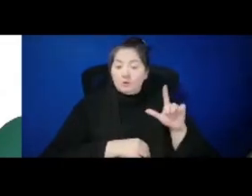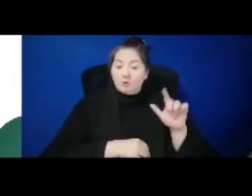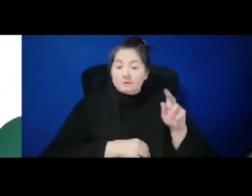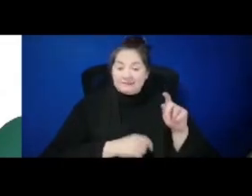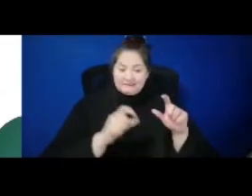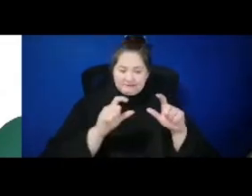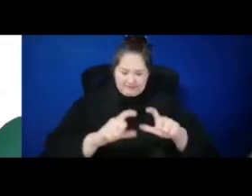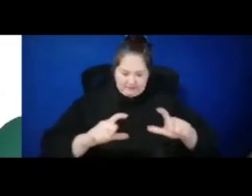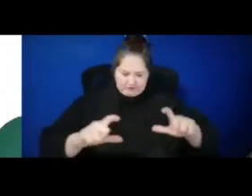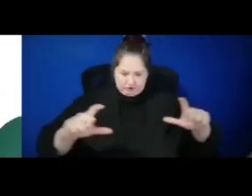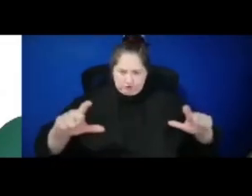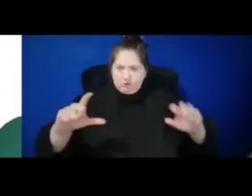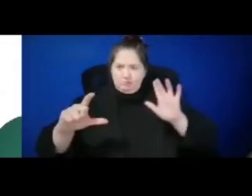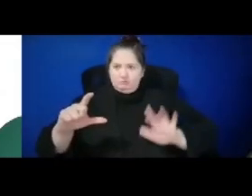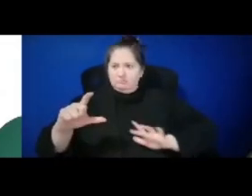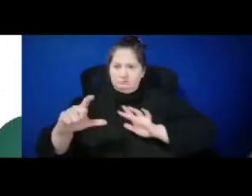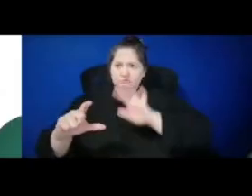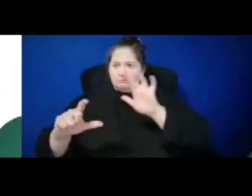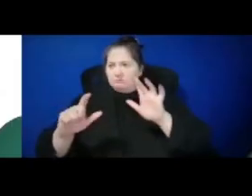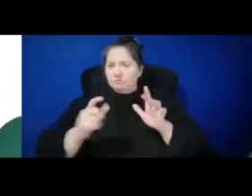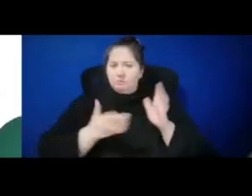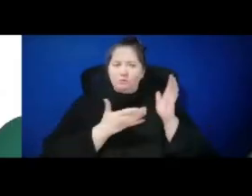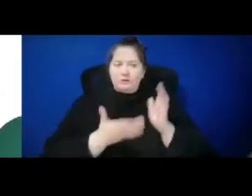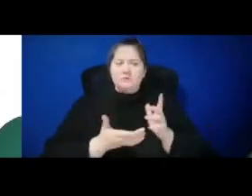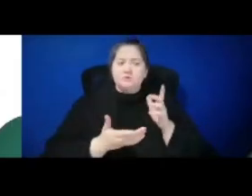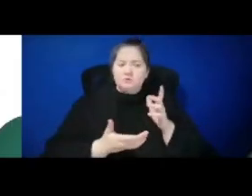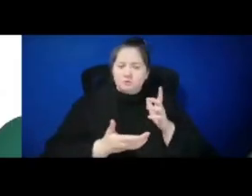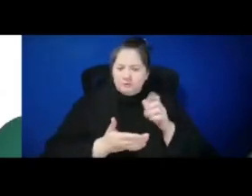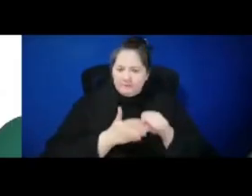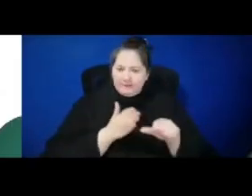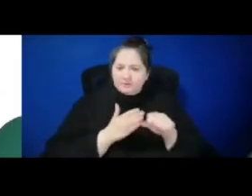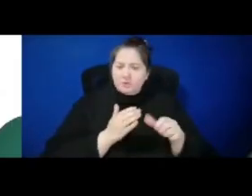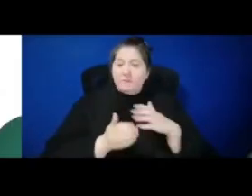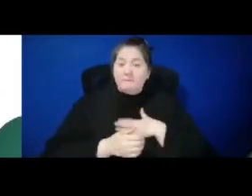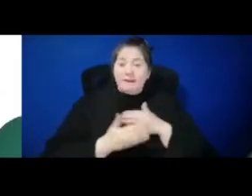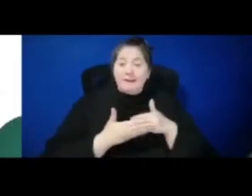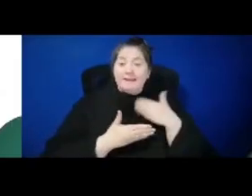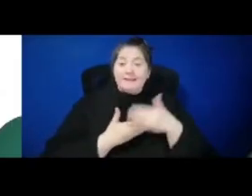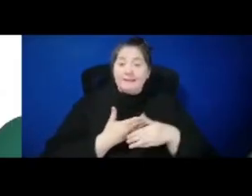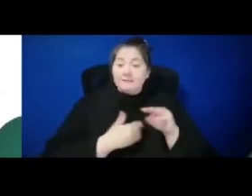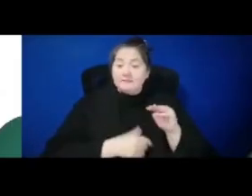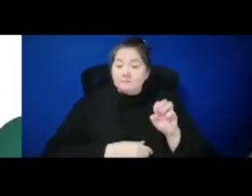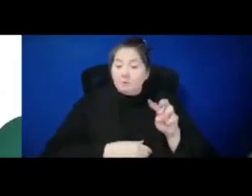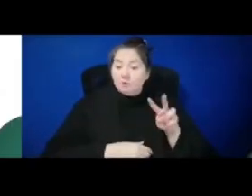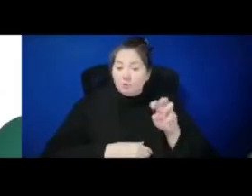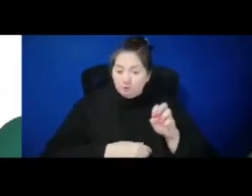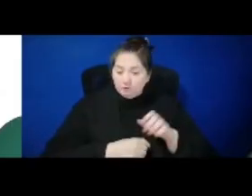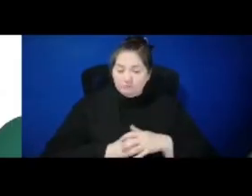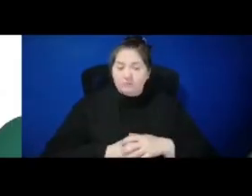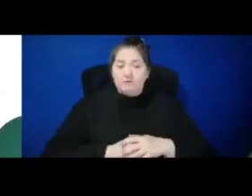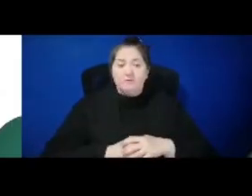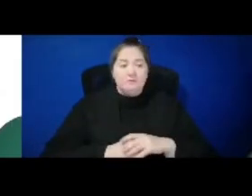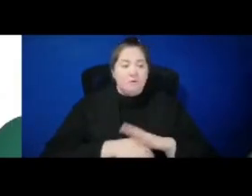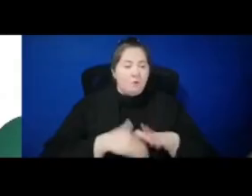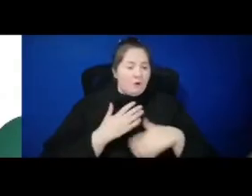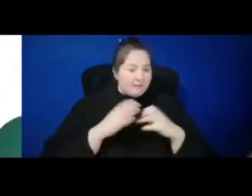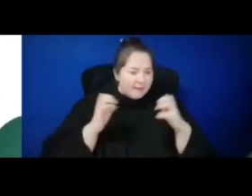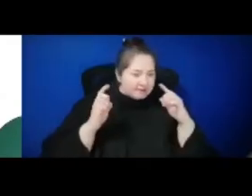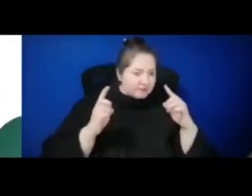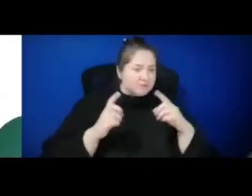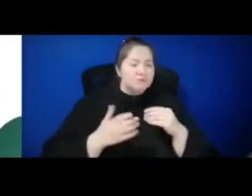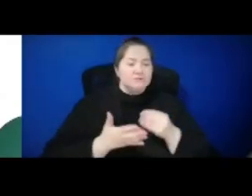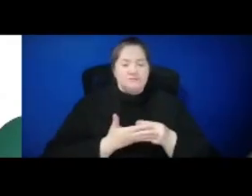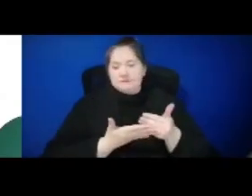links within our infographic, it brings you to the page on My Next Move. And you'll see all of that education and